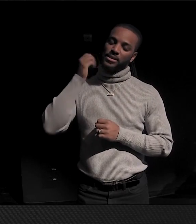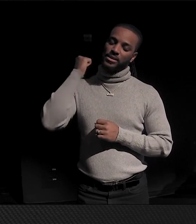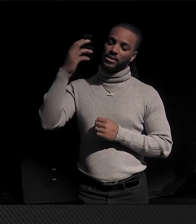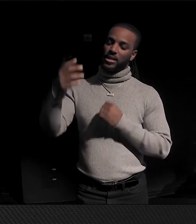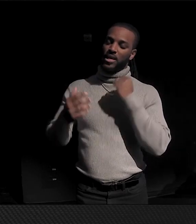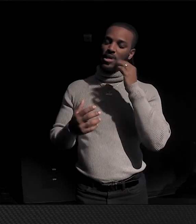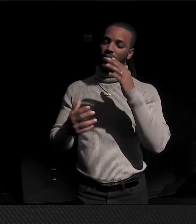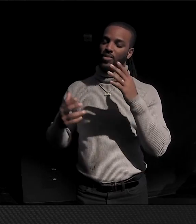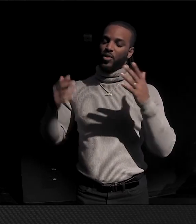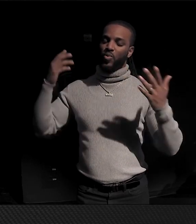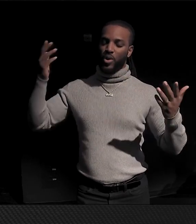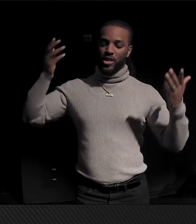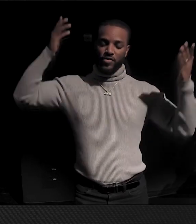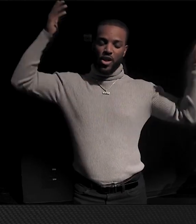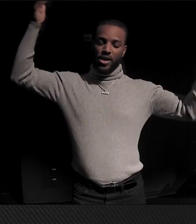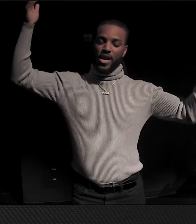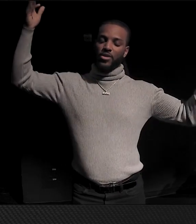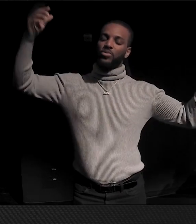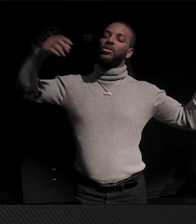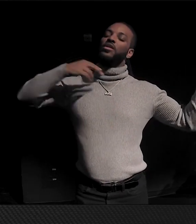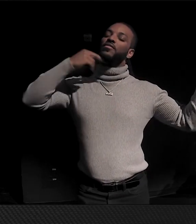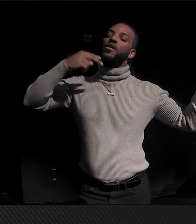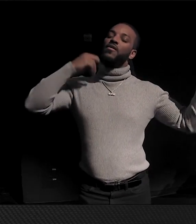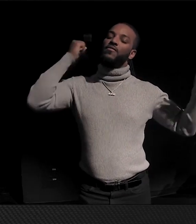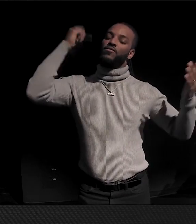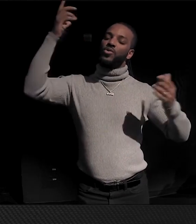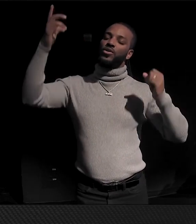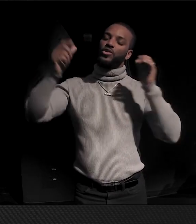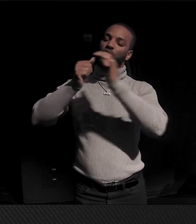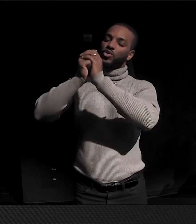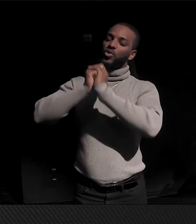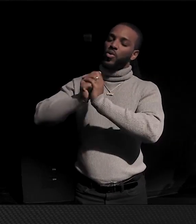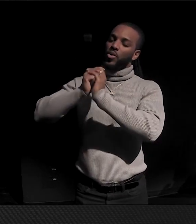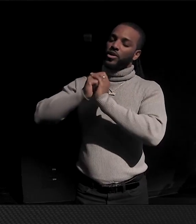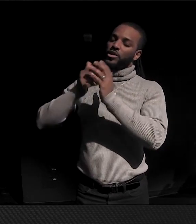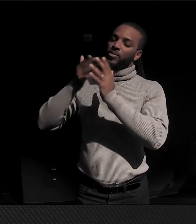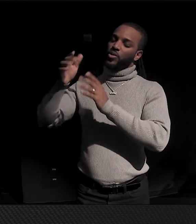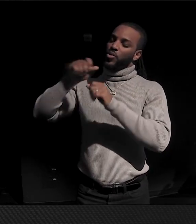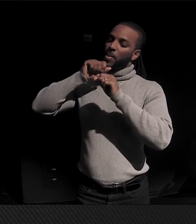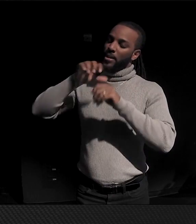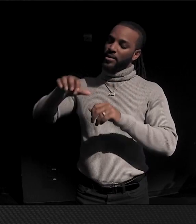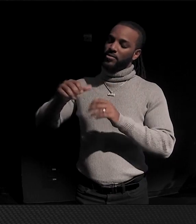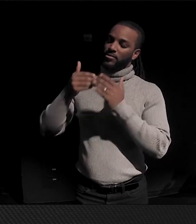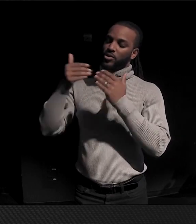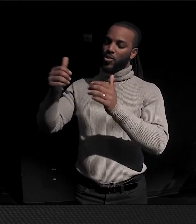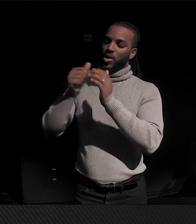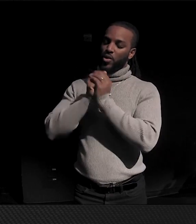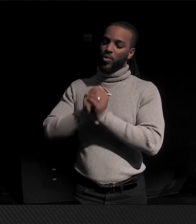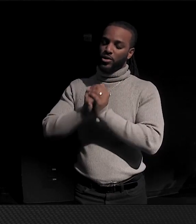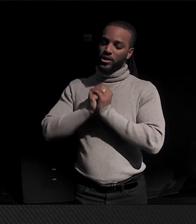we lift our hands, we lift our voices to worship you for blessing us so richly. Let's worship.